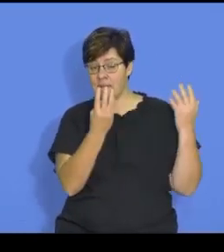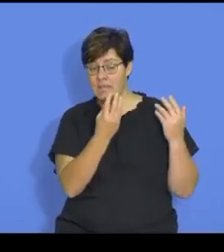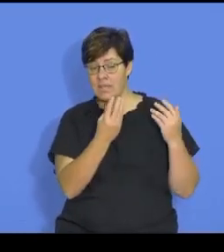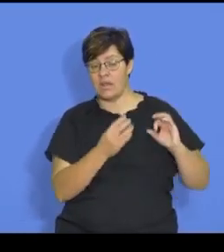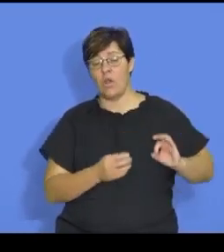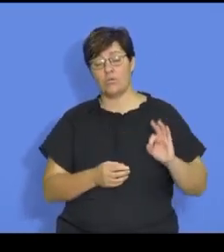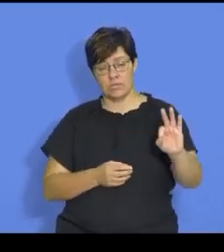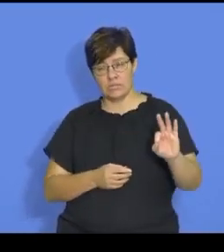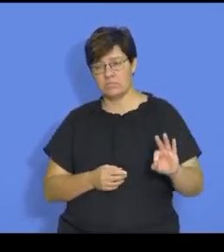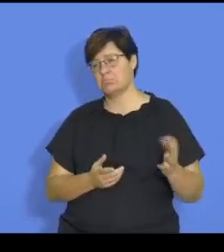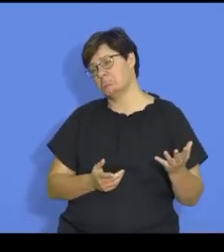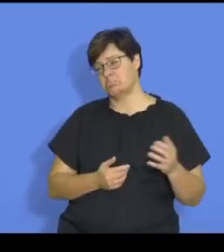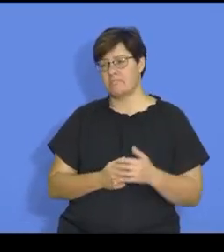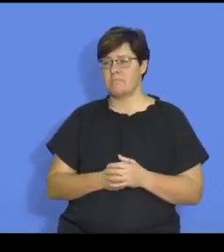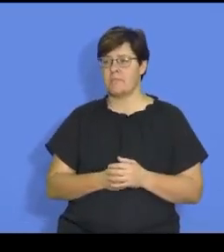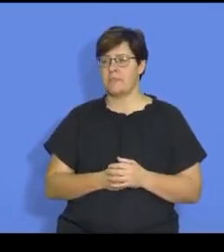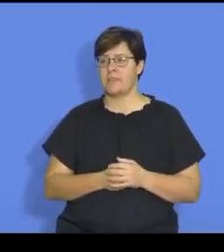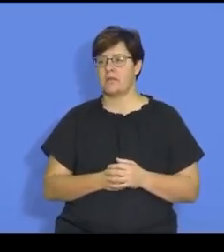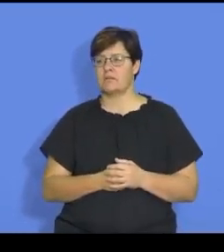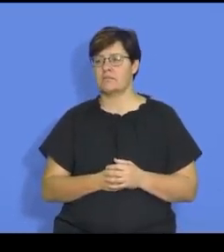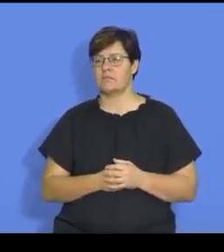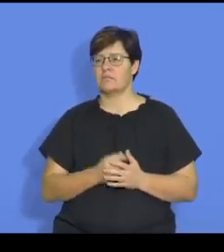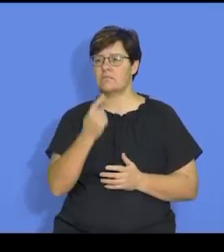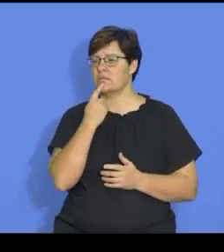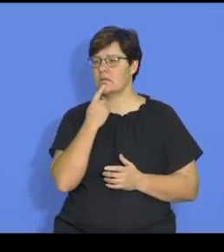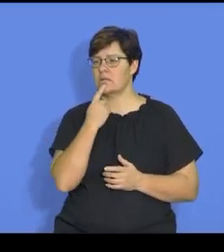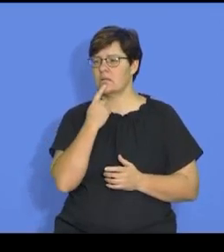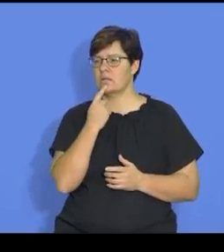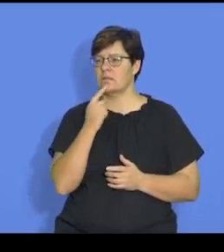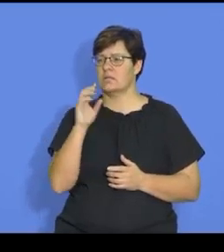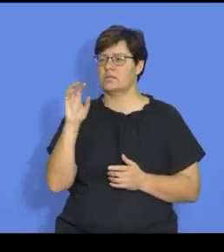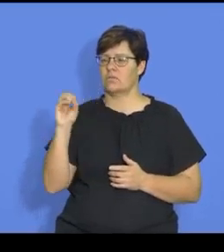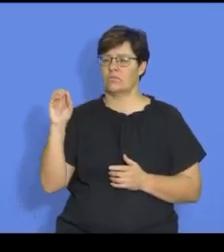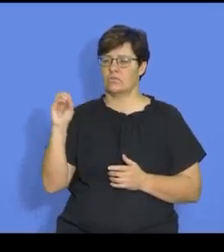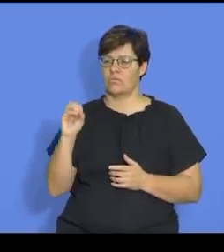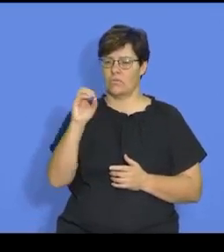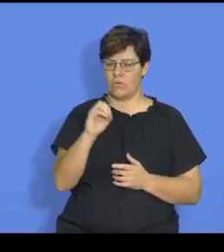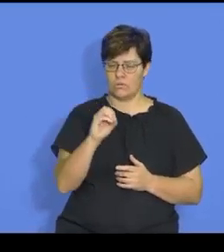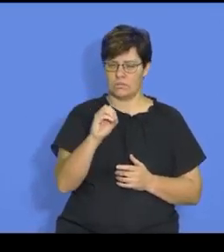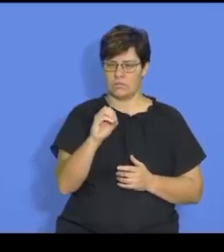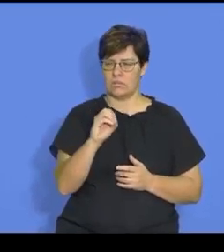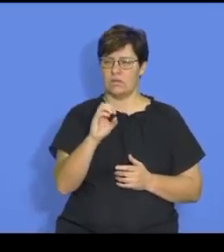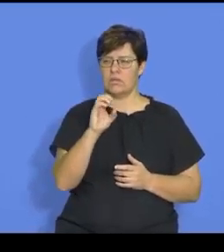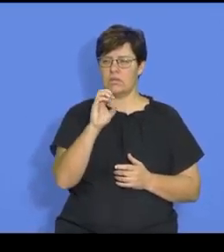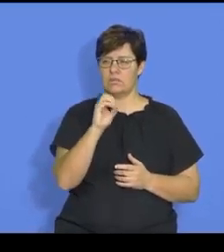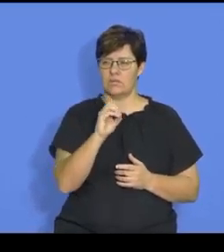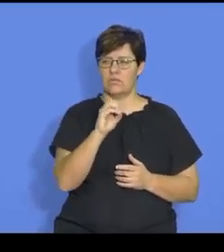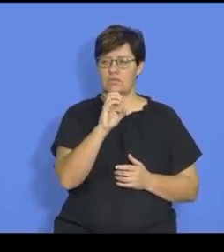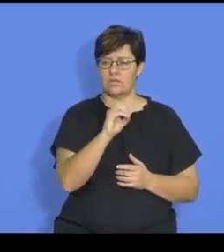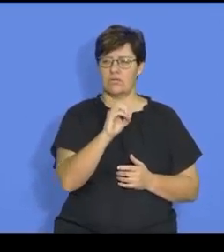in time should be sitting at, I don't think I need a calculator here. Let's just quickly do